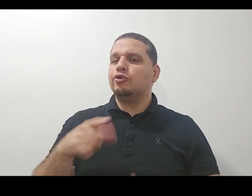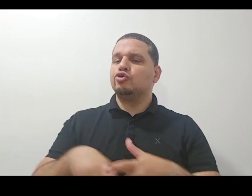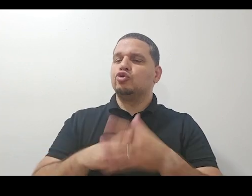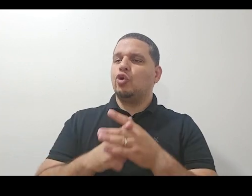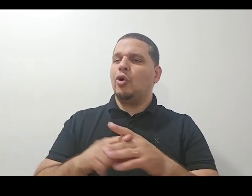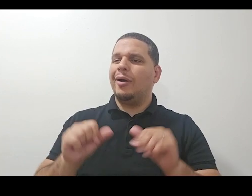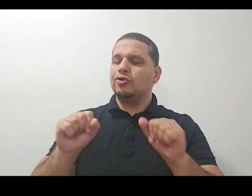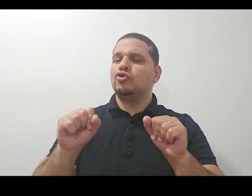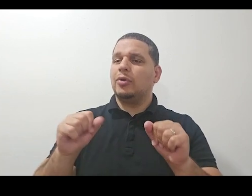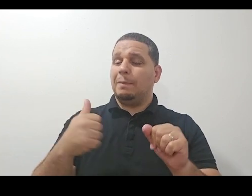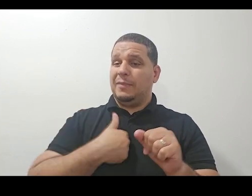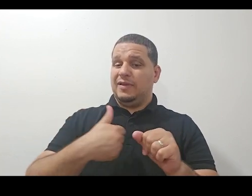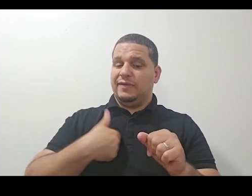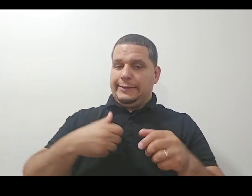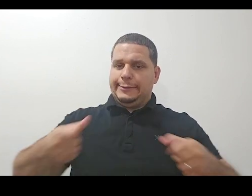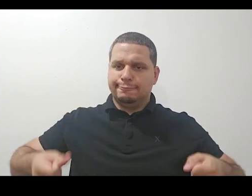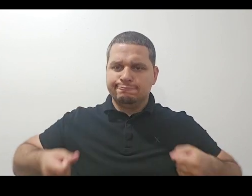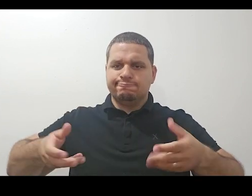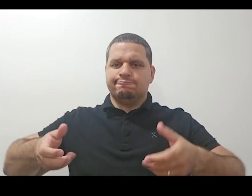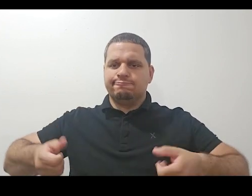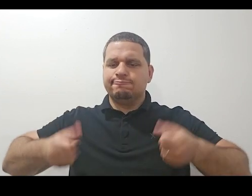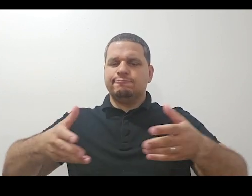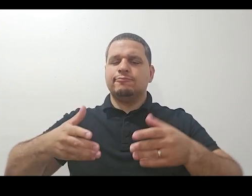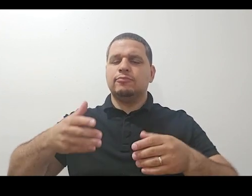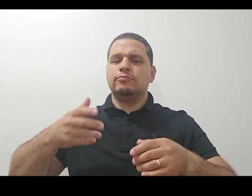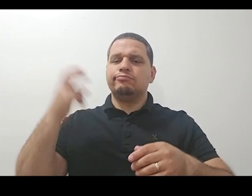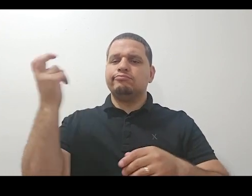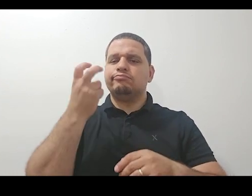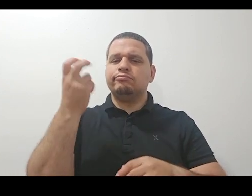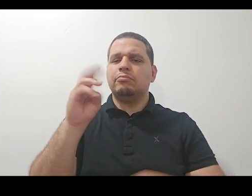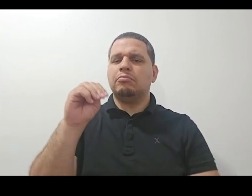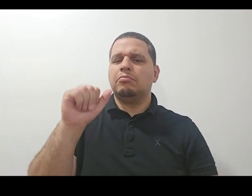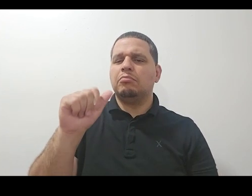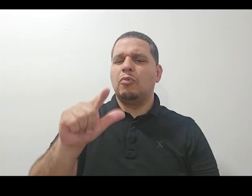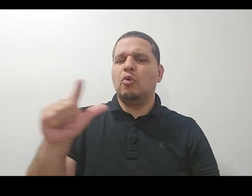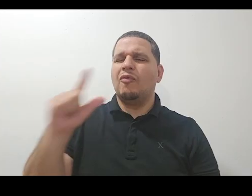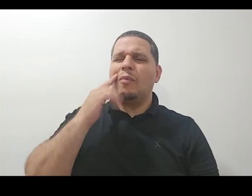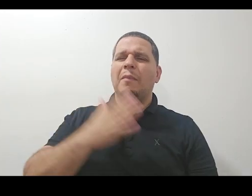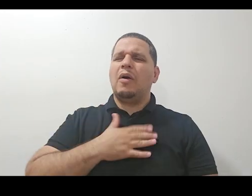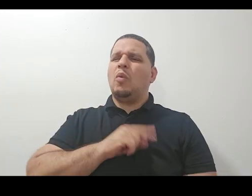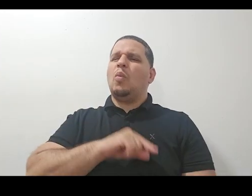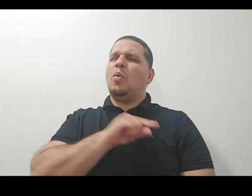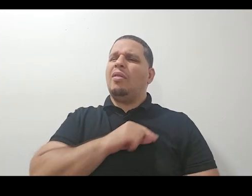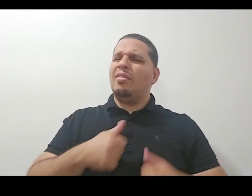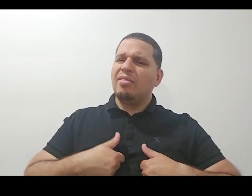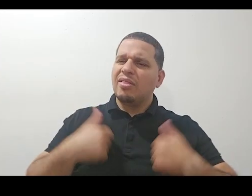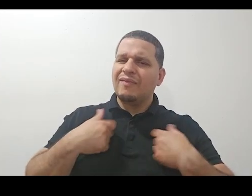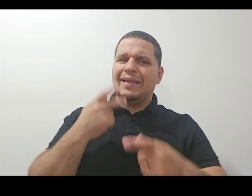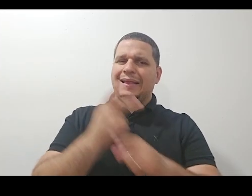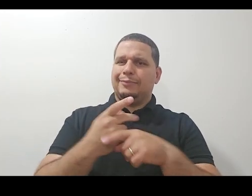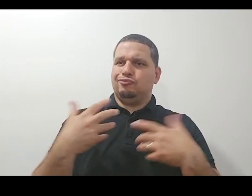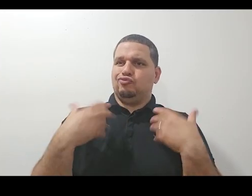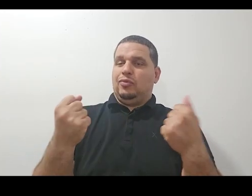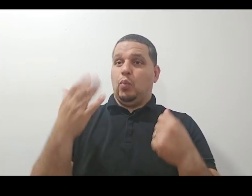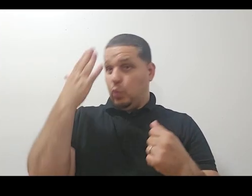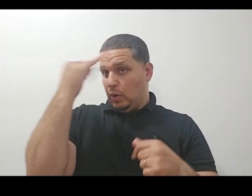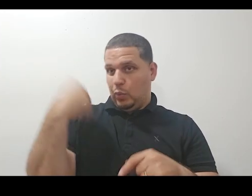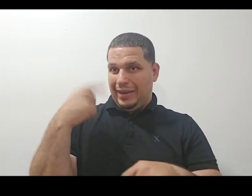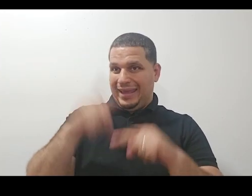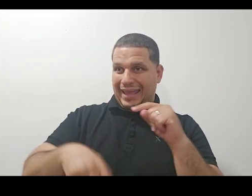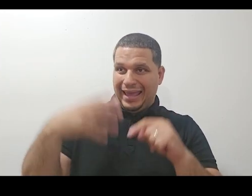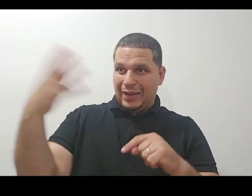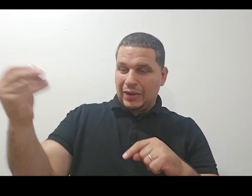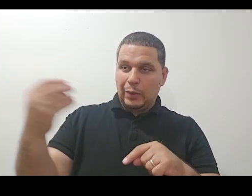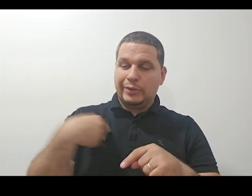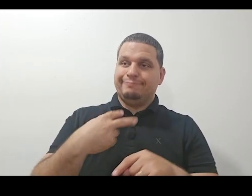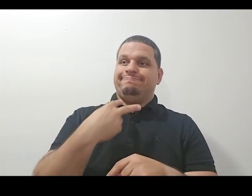exercise, manually wheeling myself around the mall, just for my quality of life, just to keep my strength up because we couldn't go outside, we